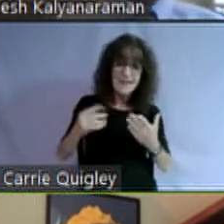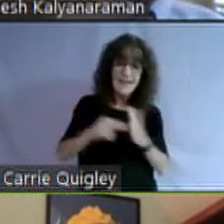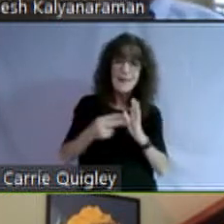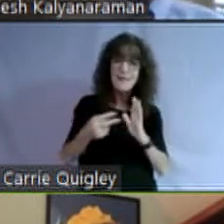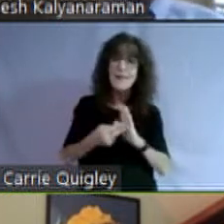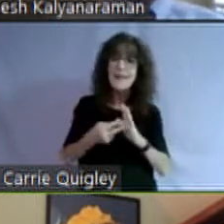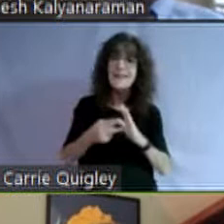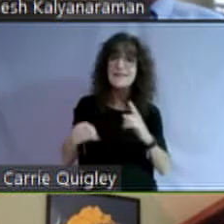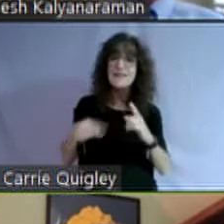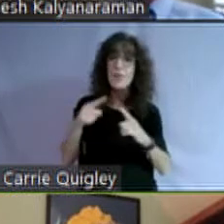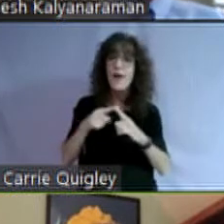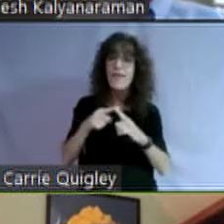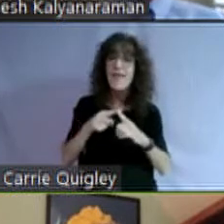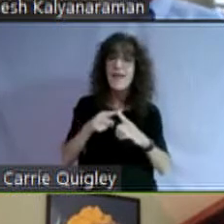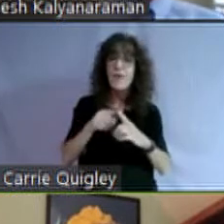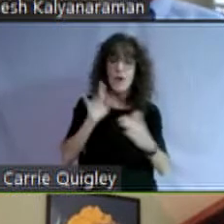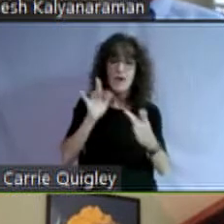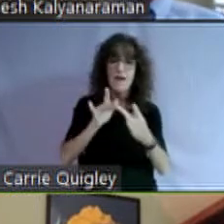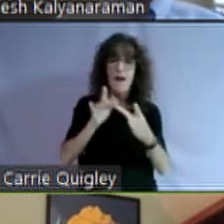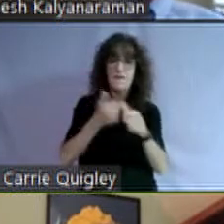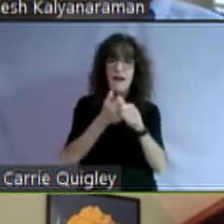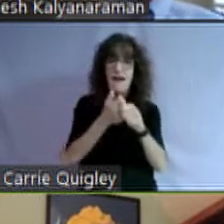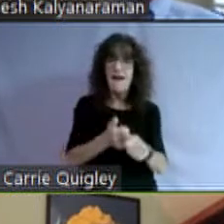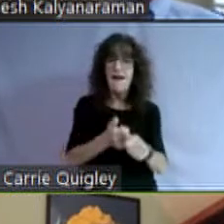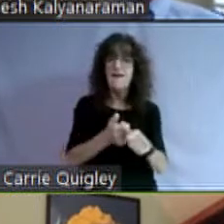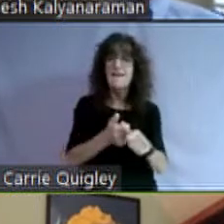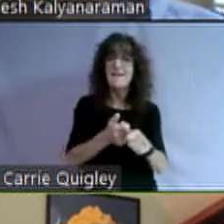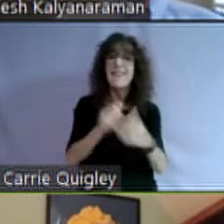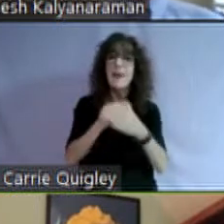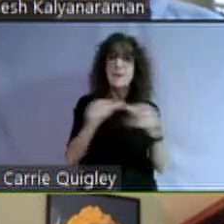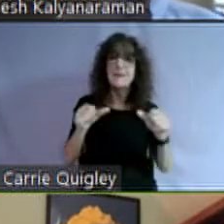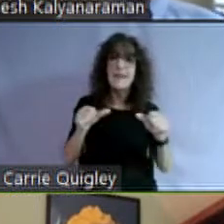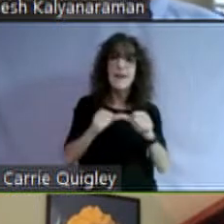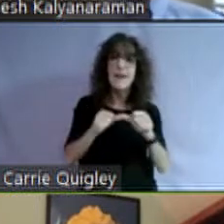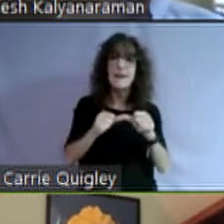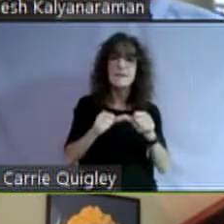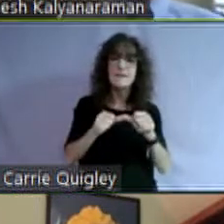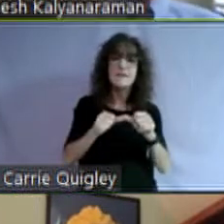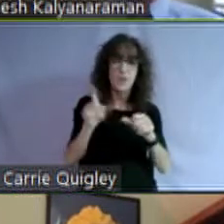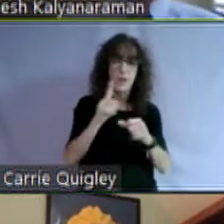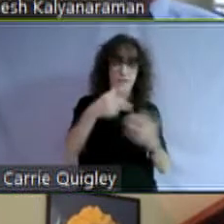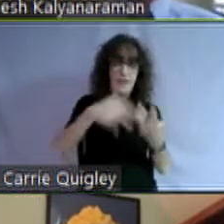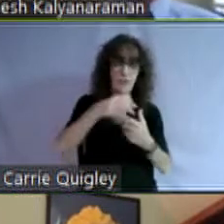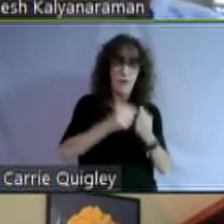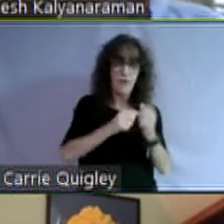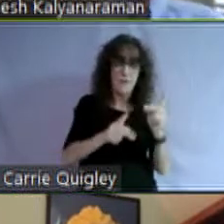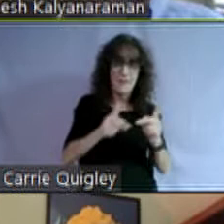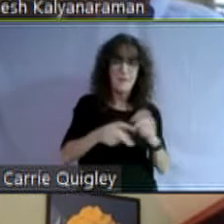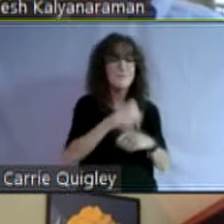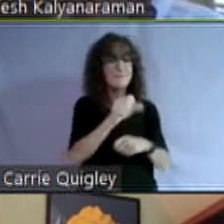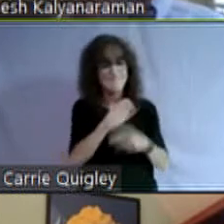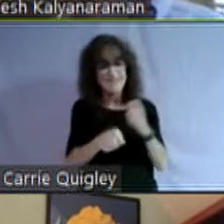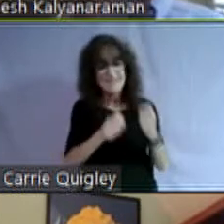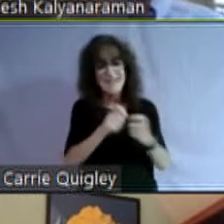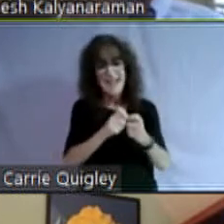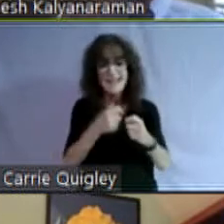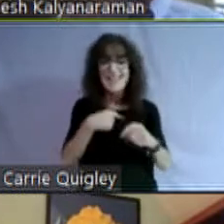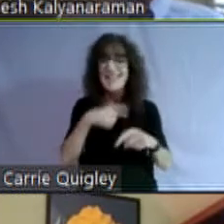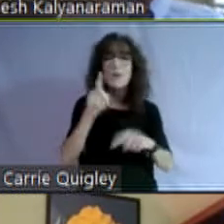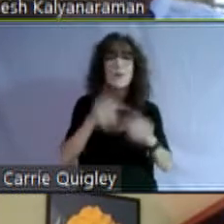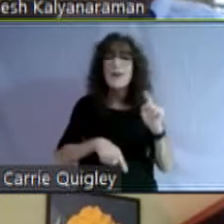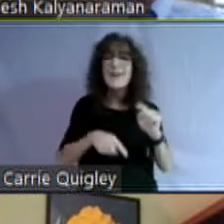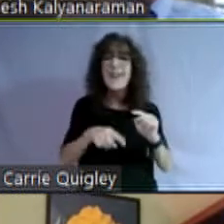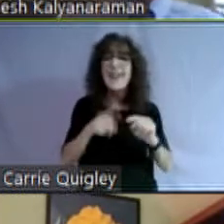contact traced, they reported these as areas where they were interacting with people. Yep, exactly. Because we can't